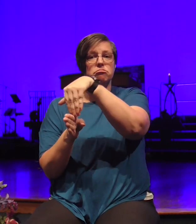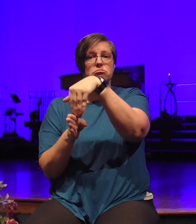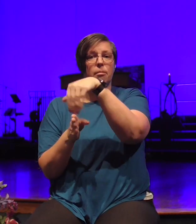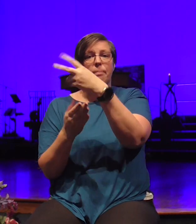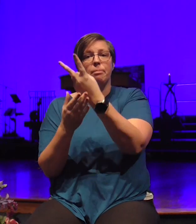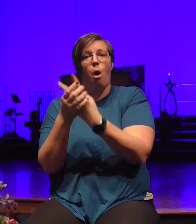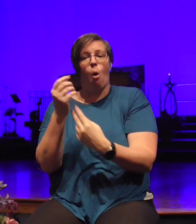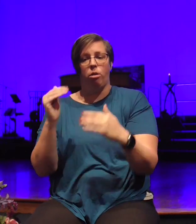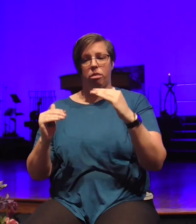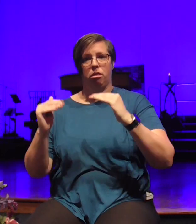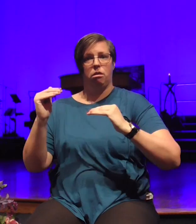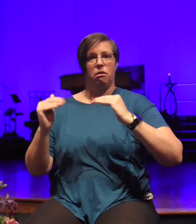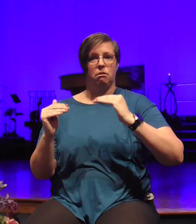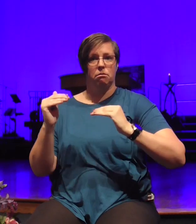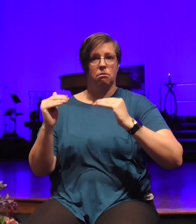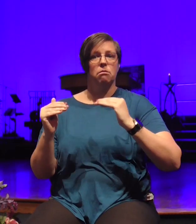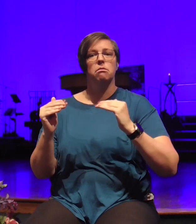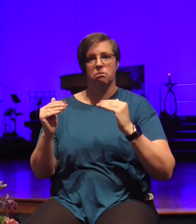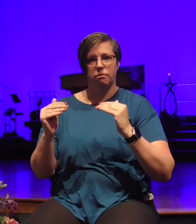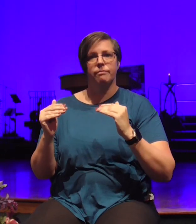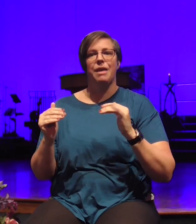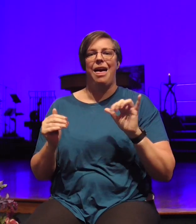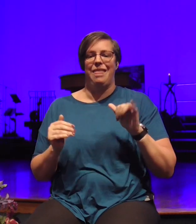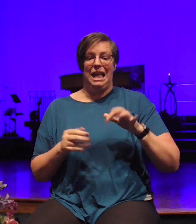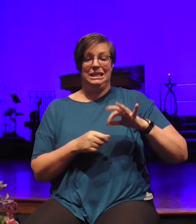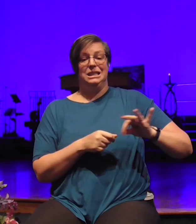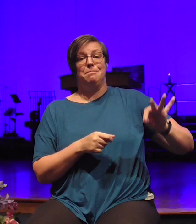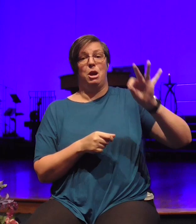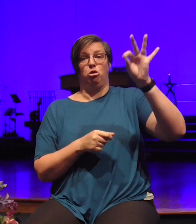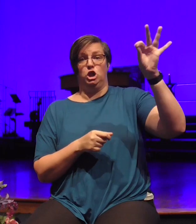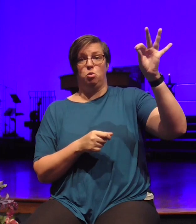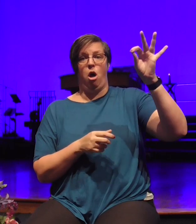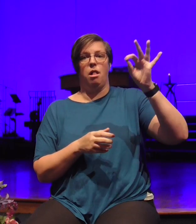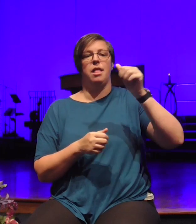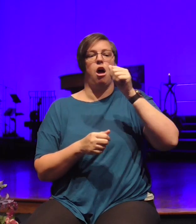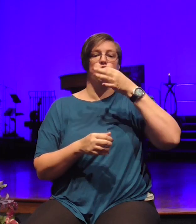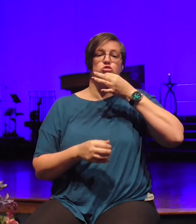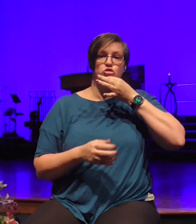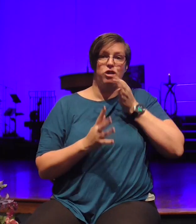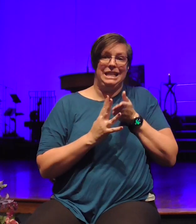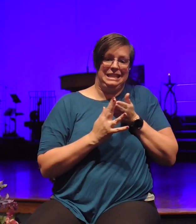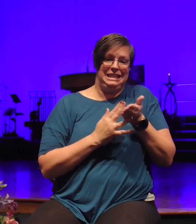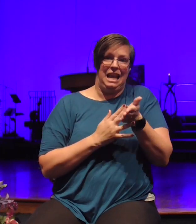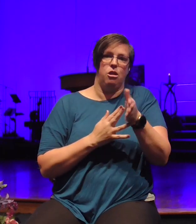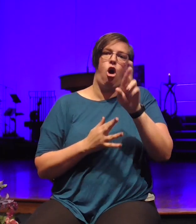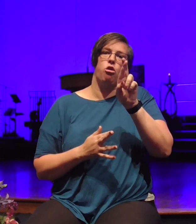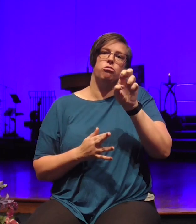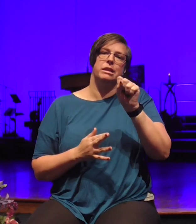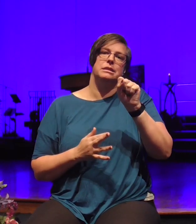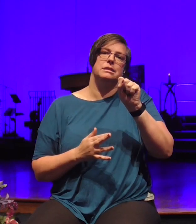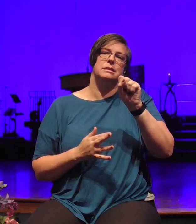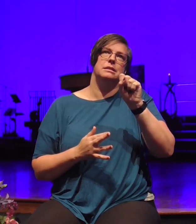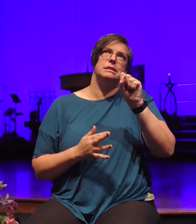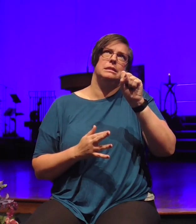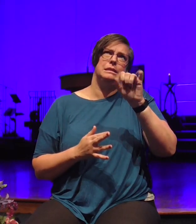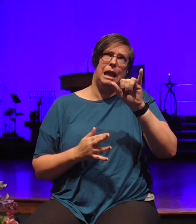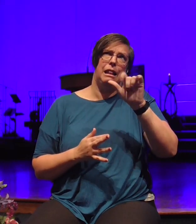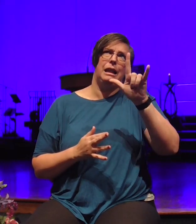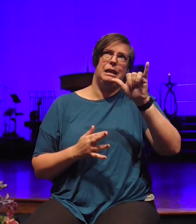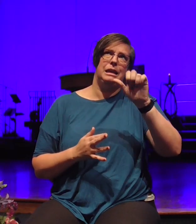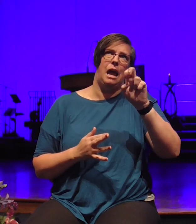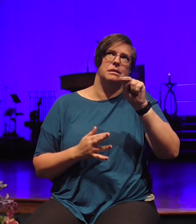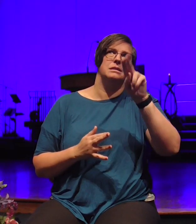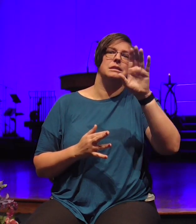spiritual resilience is something that we can have, and I think is the core thing that